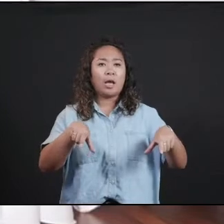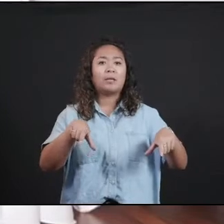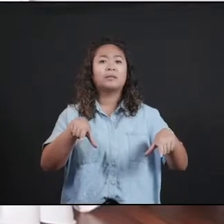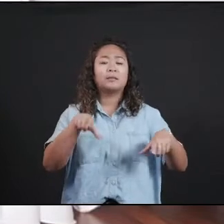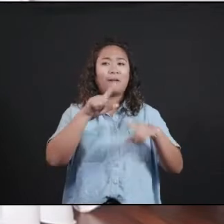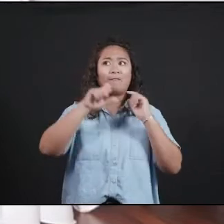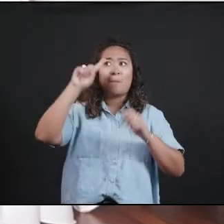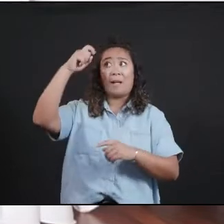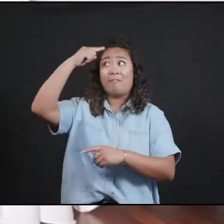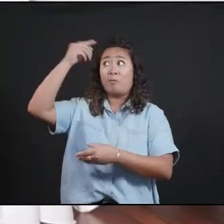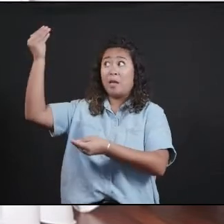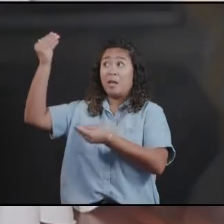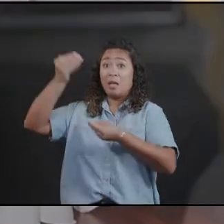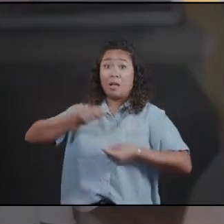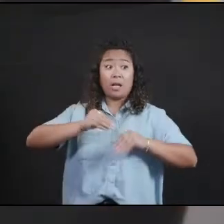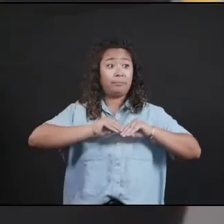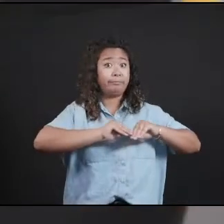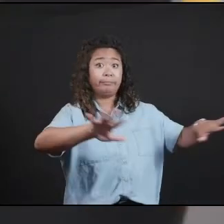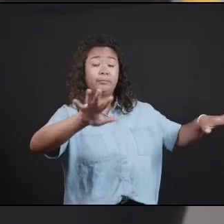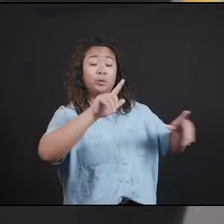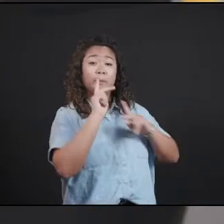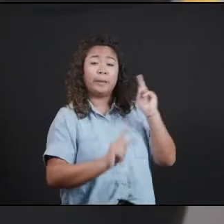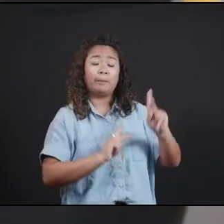That's it? One more question. Go ahead.